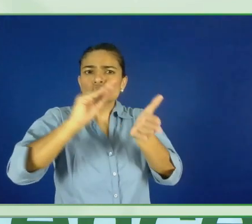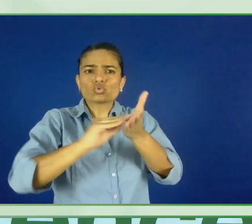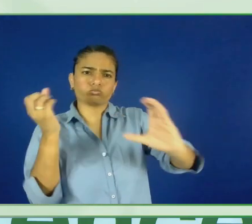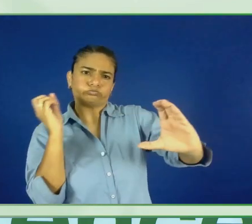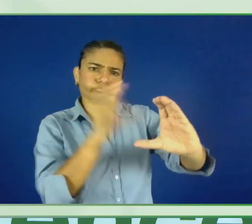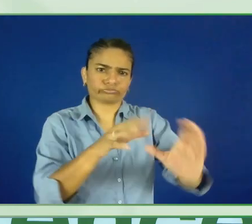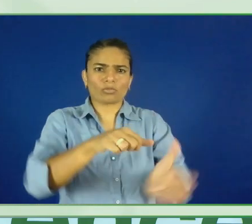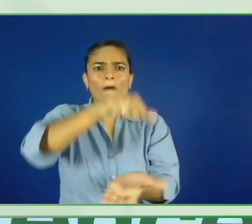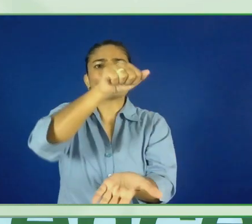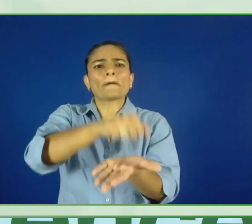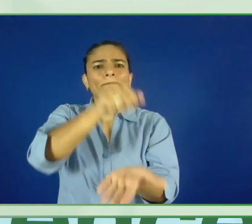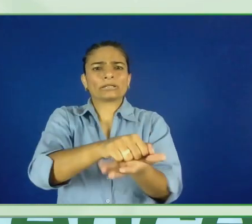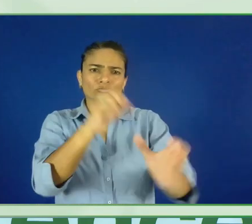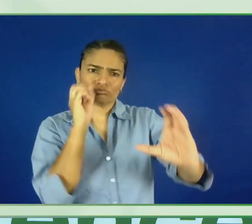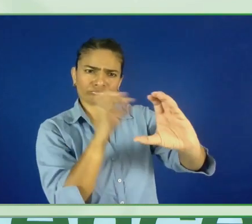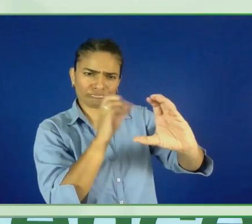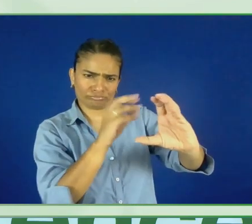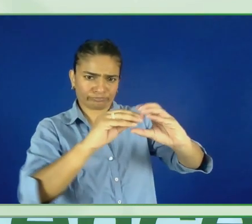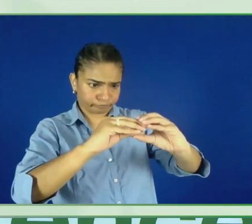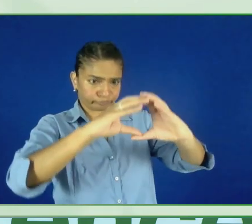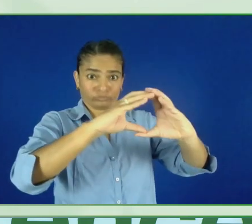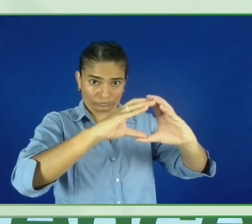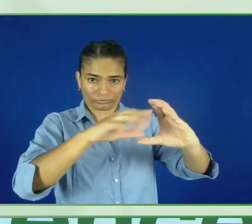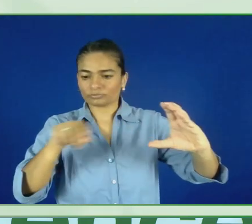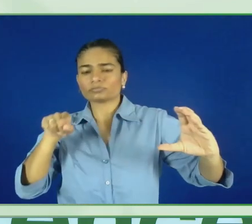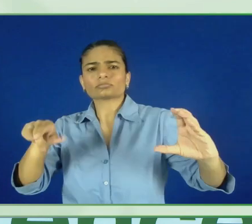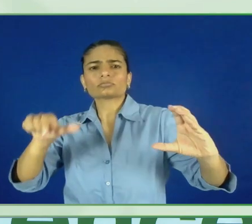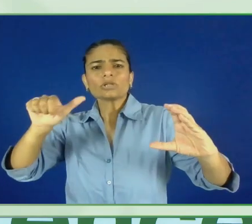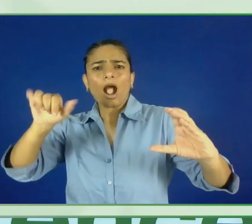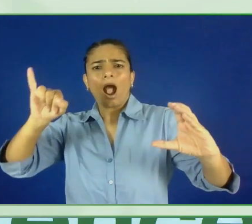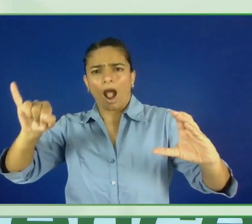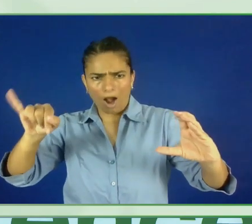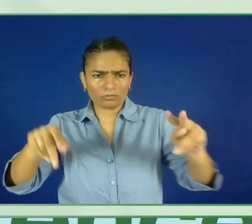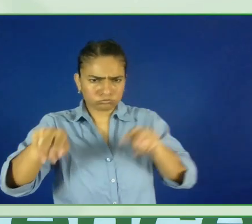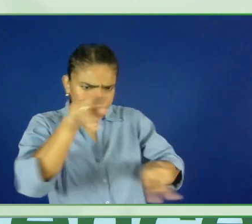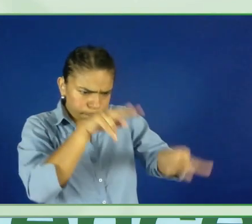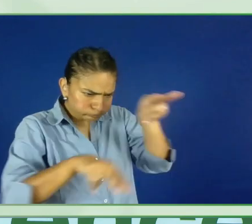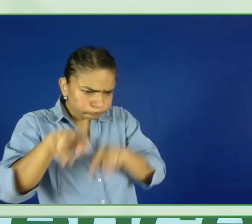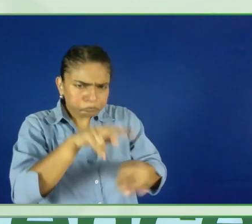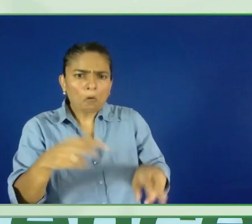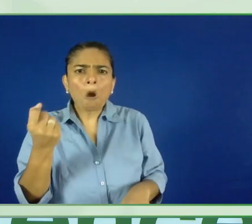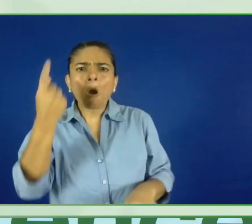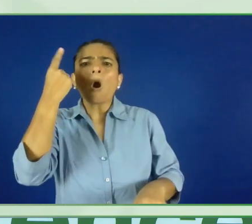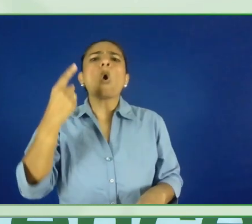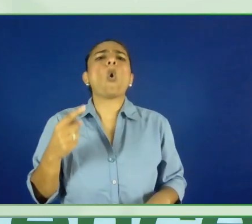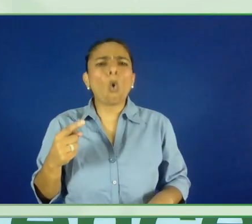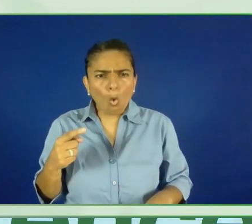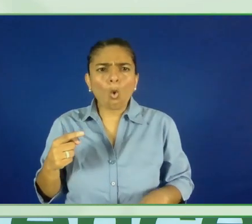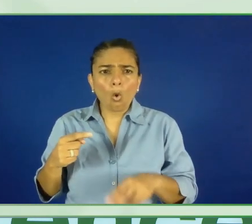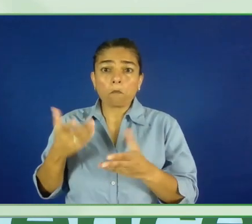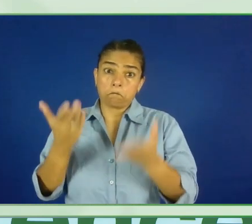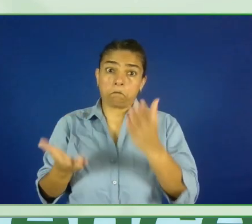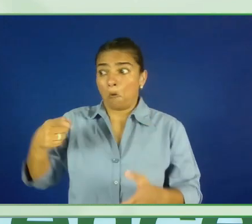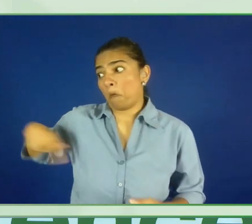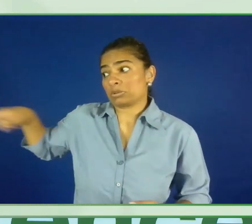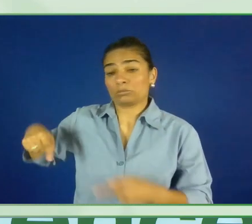our understanding, and maybe my fellow panelists will contradict me on this, but this is my personal learning on this. You can use different